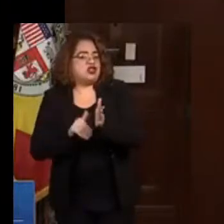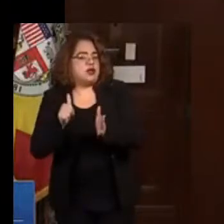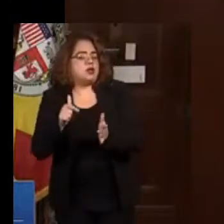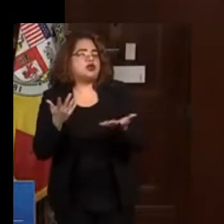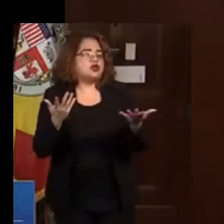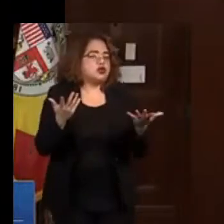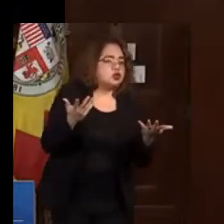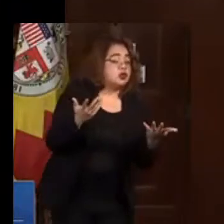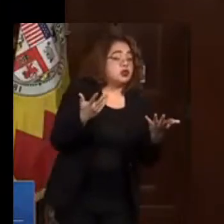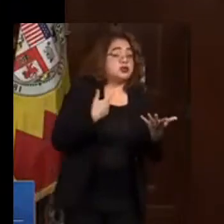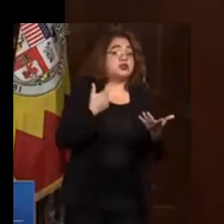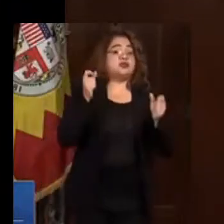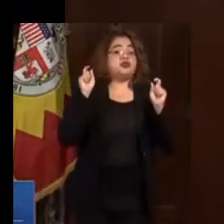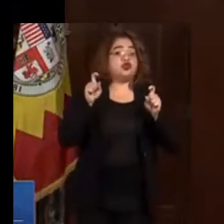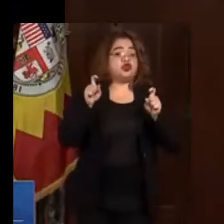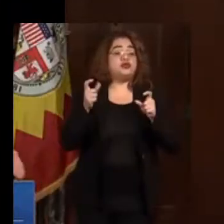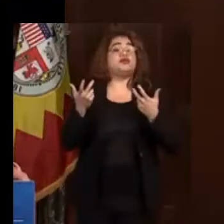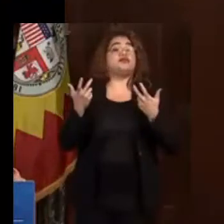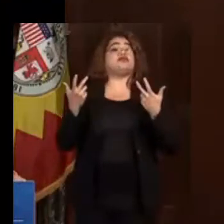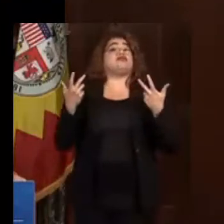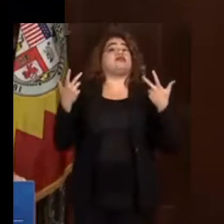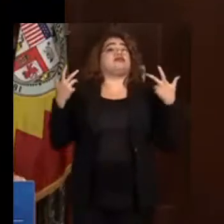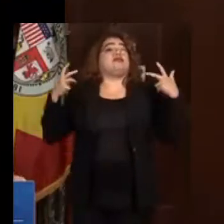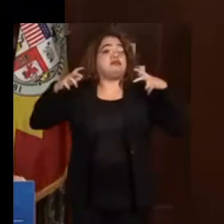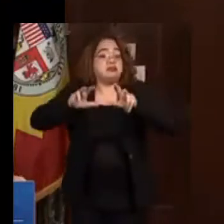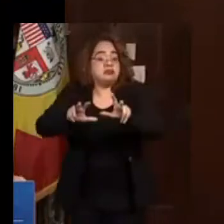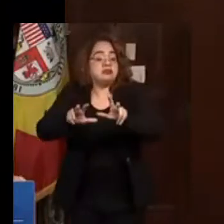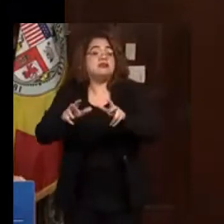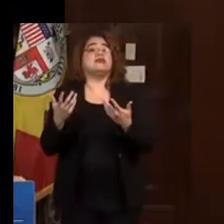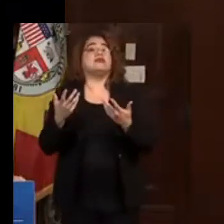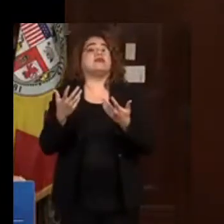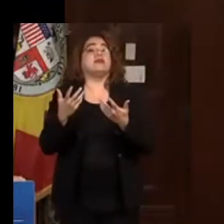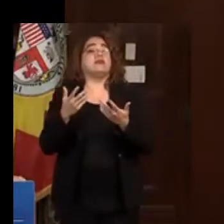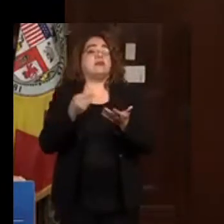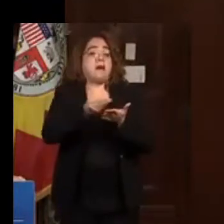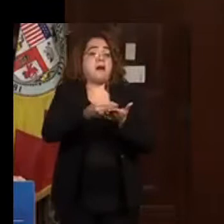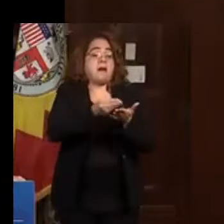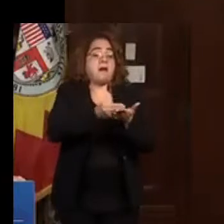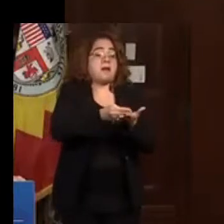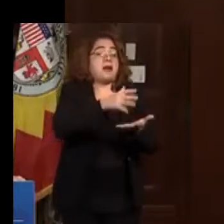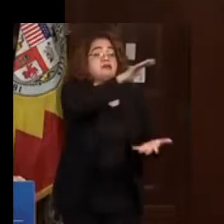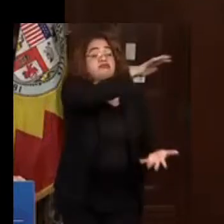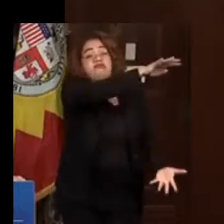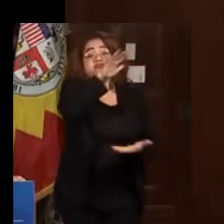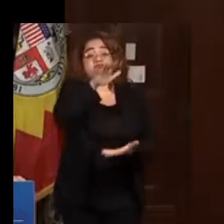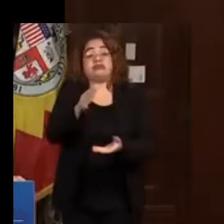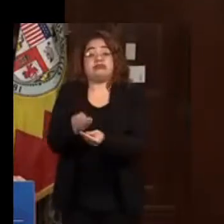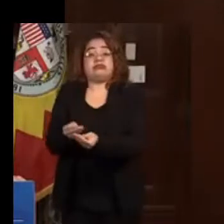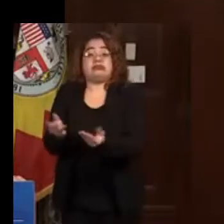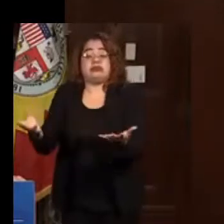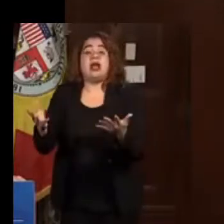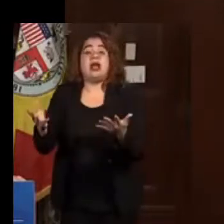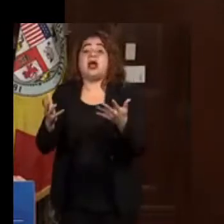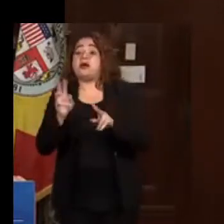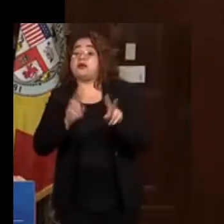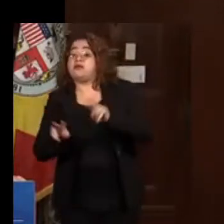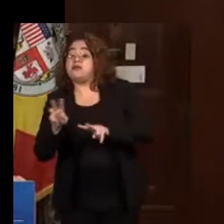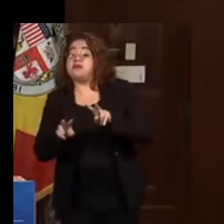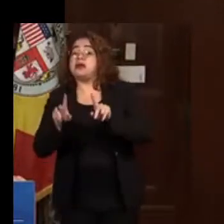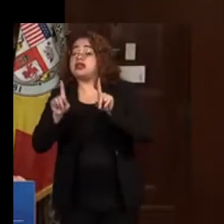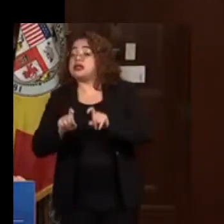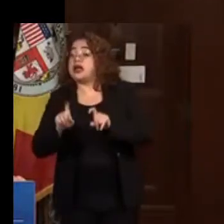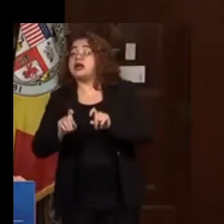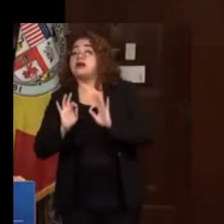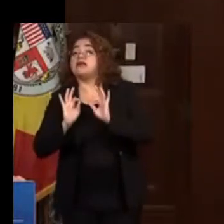into this? We get much of that money reimbursed from the federal government, as you know, from testing, and let's move forward at the beginning of the year. So that's, to me, kind of deadline. Let's